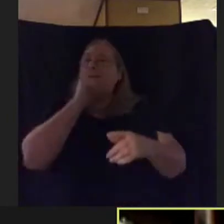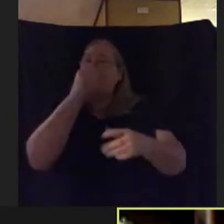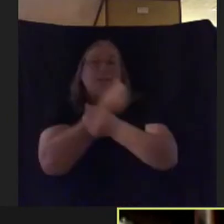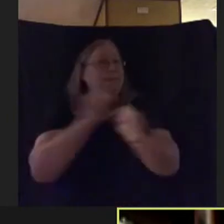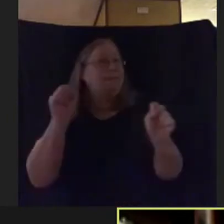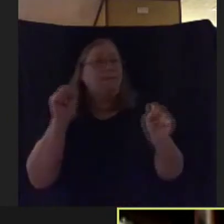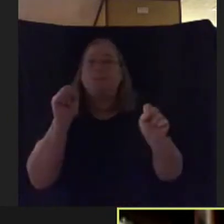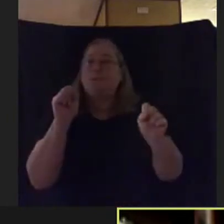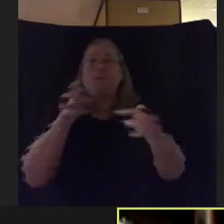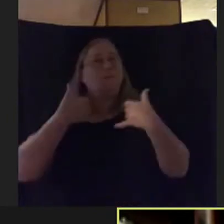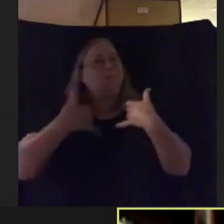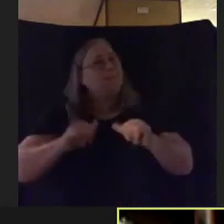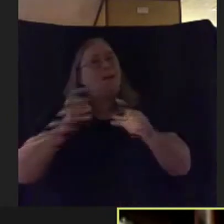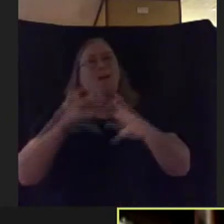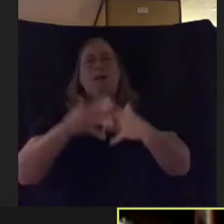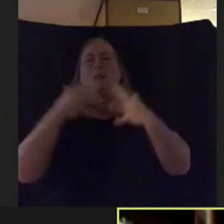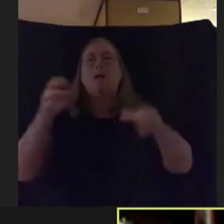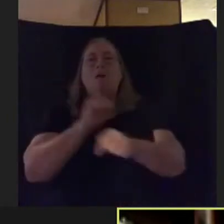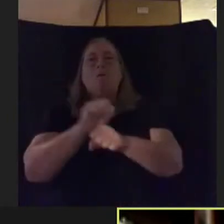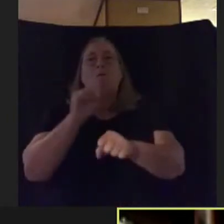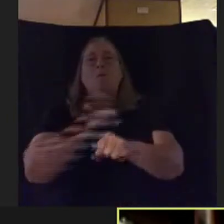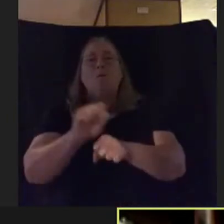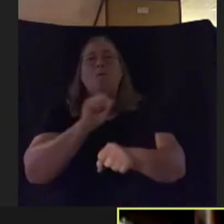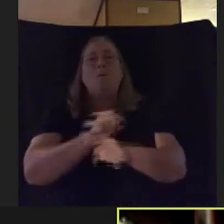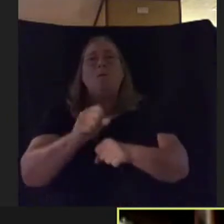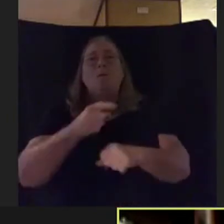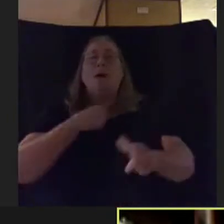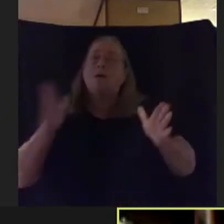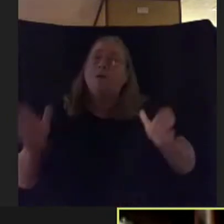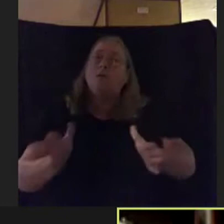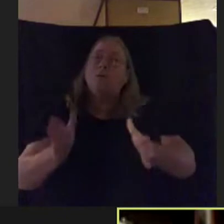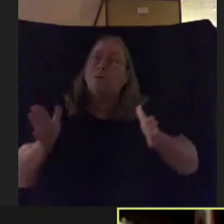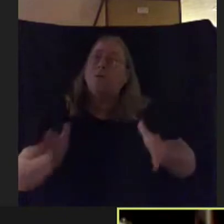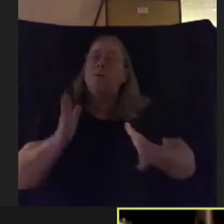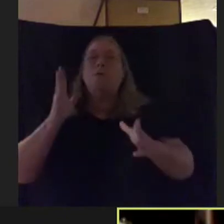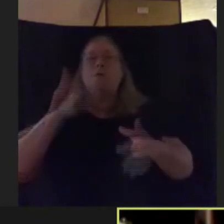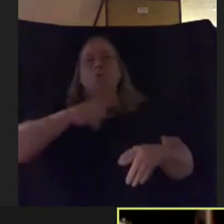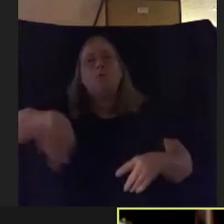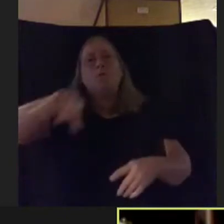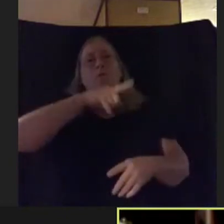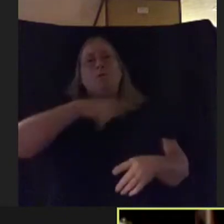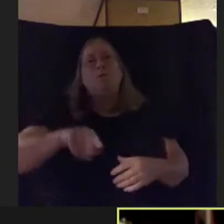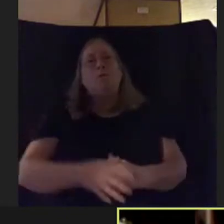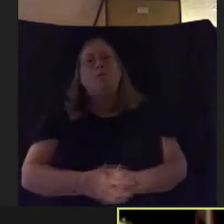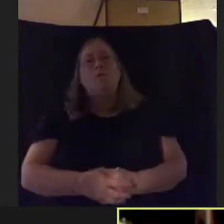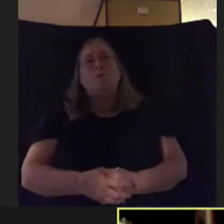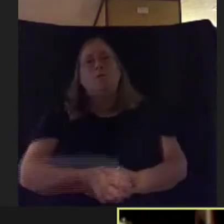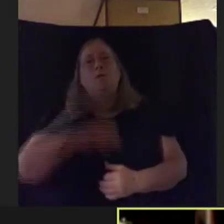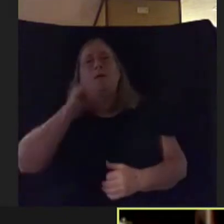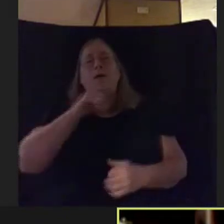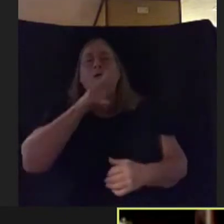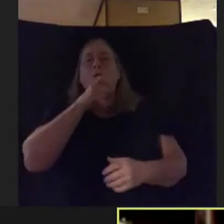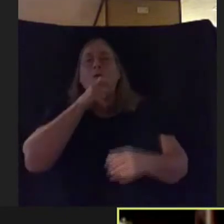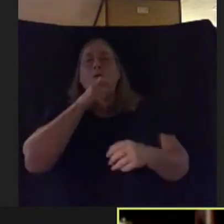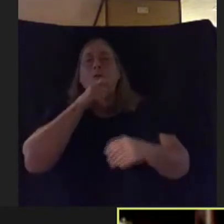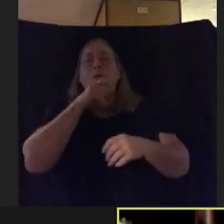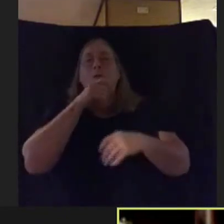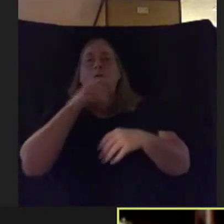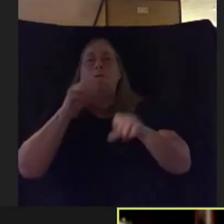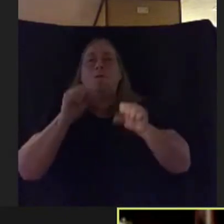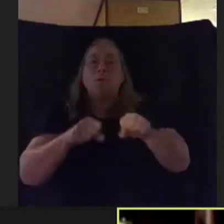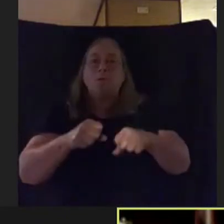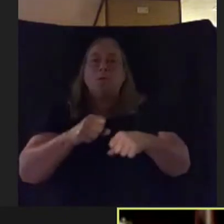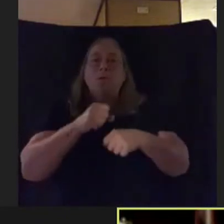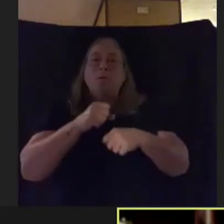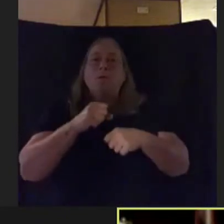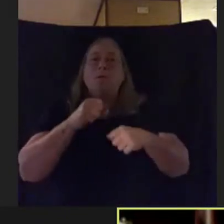lot of work to do. And I continue to encourage people, not only if you fall into those eligibility groups, to work